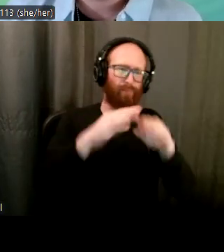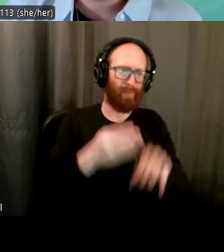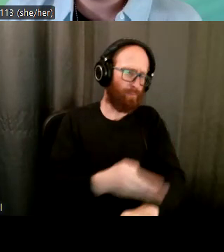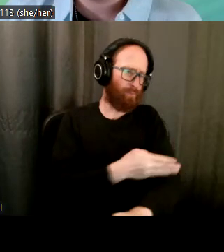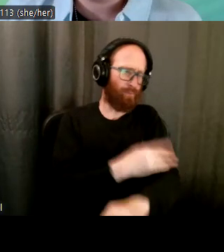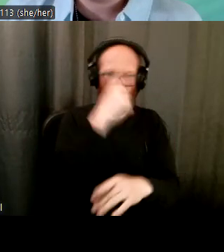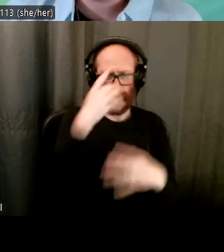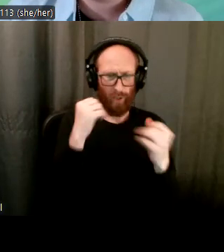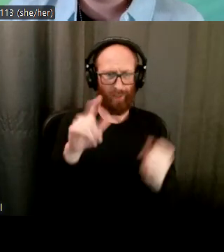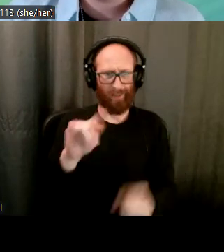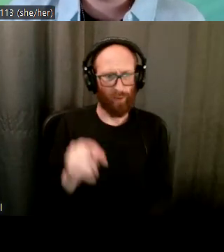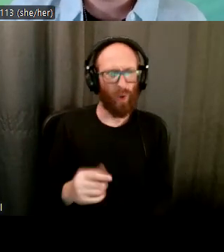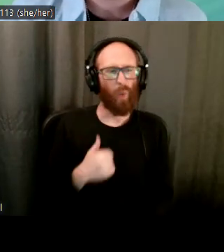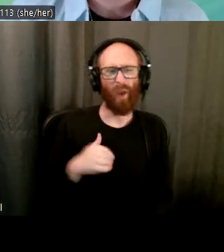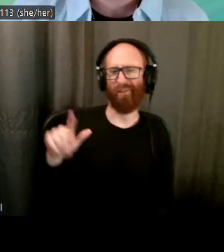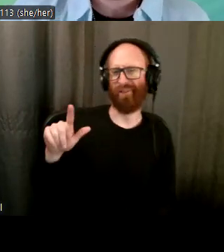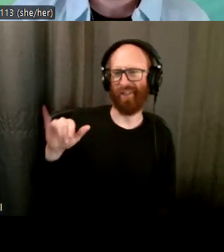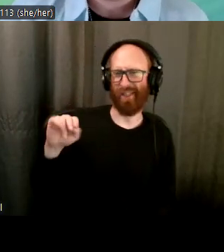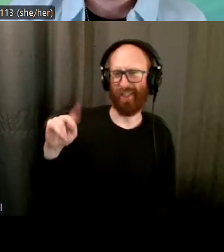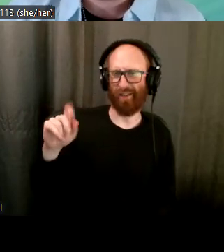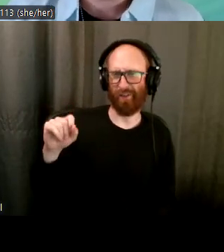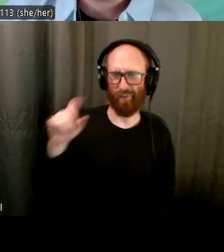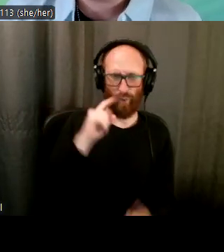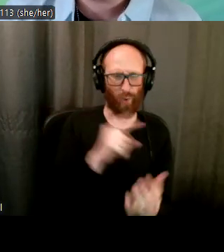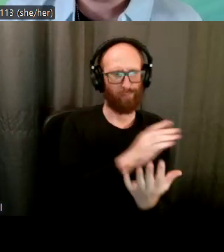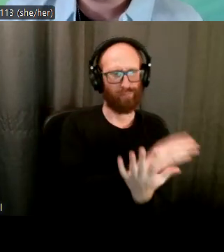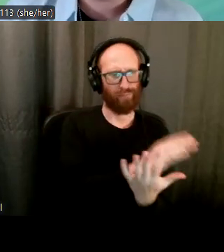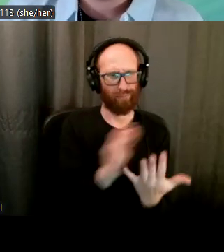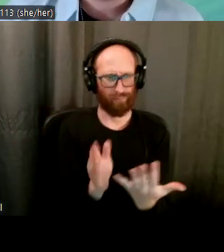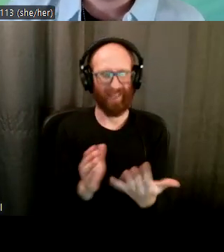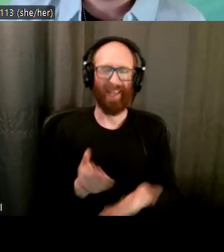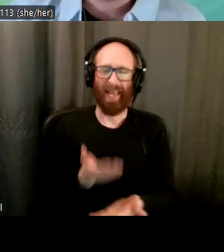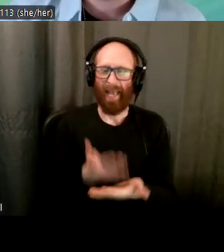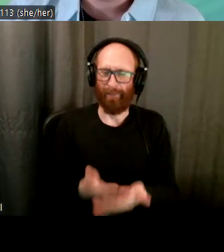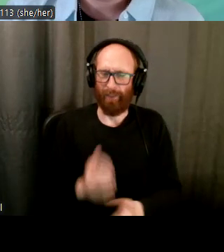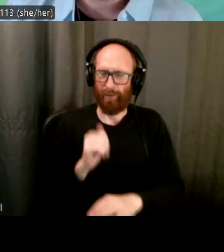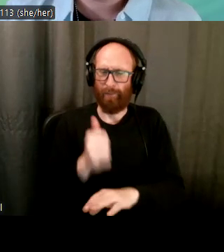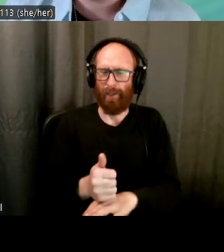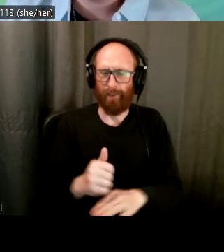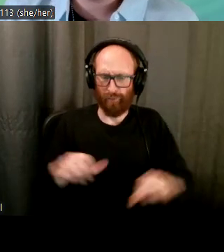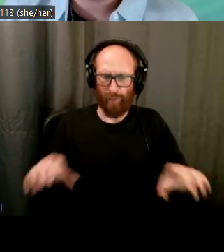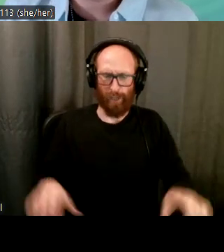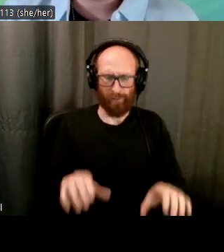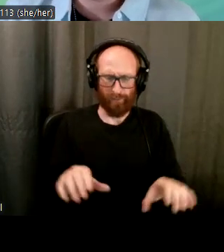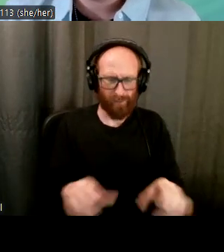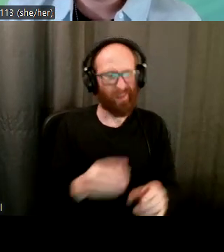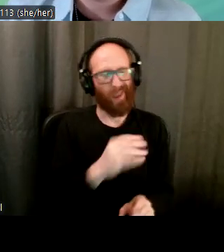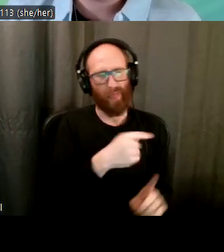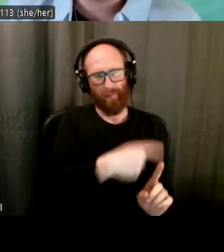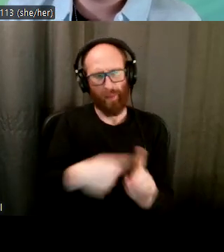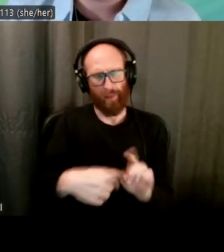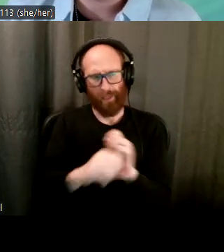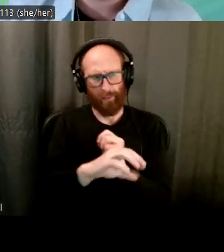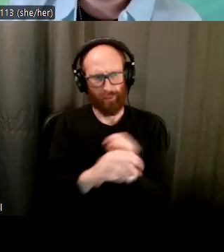we have provided links to the evidence-based practices and monthly campaigns that we use at our school